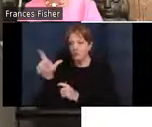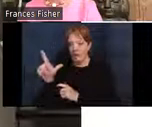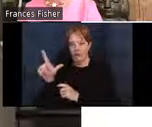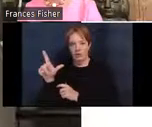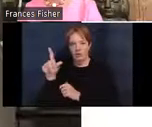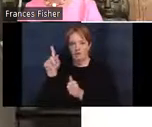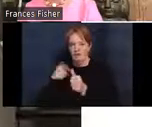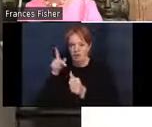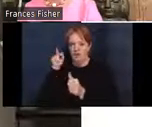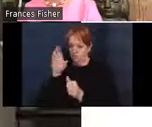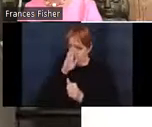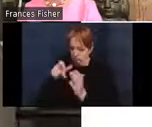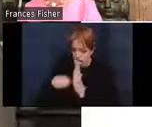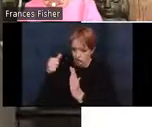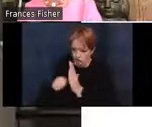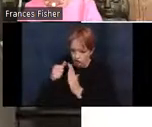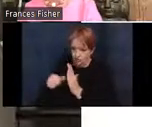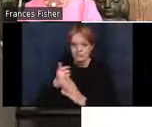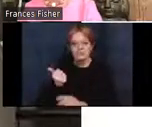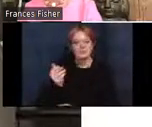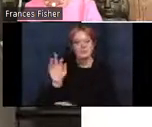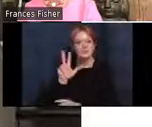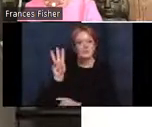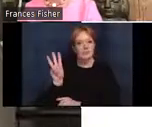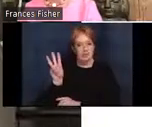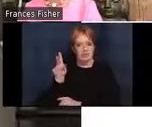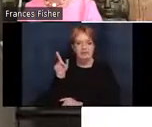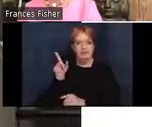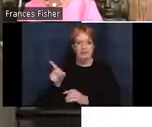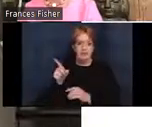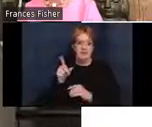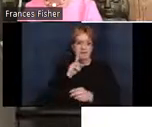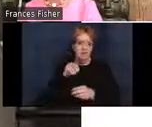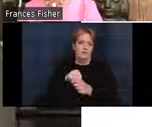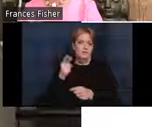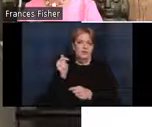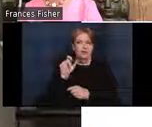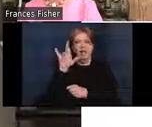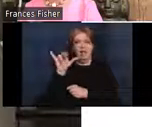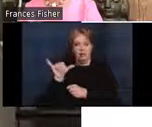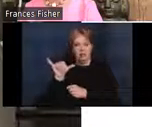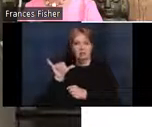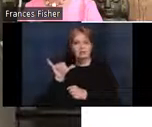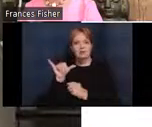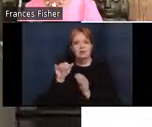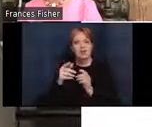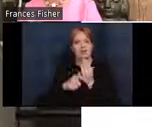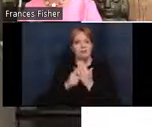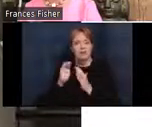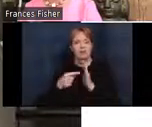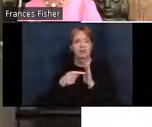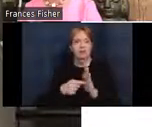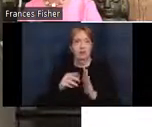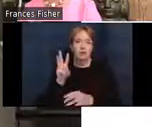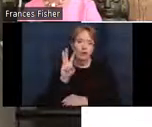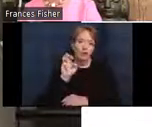And in 1946, the Norton Gallery and School of Art is front and center stage in Gallery Magazine, featuring the art of Anne Weaver, Jacques Lipschitz,